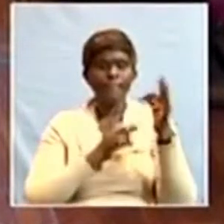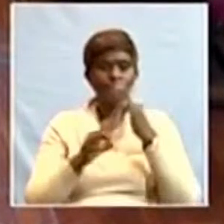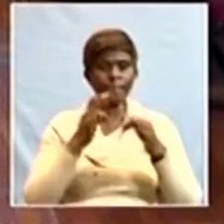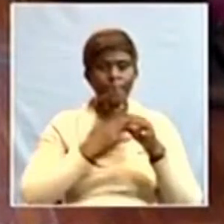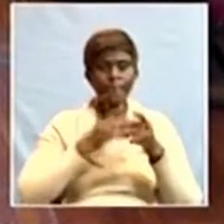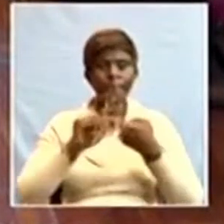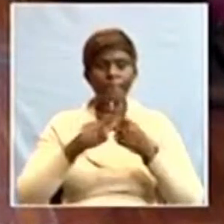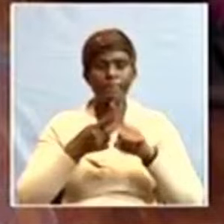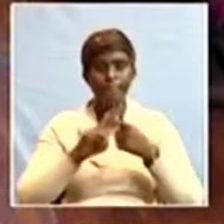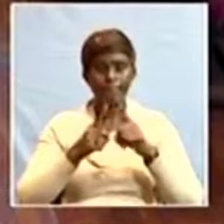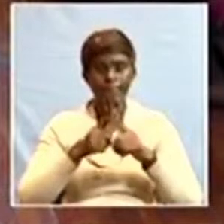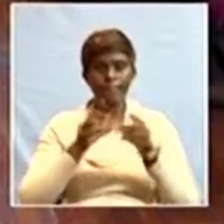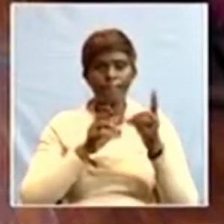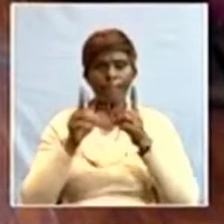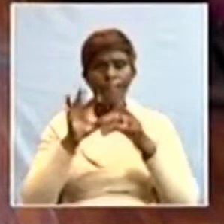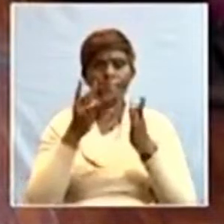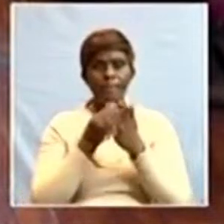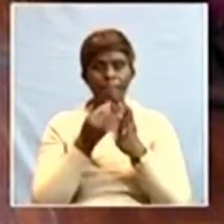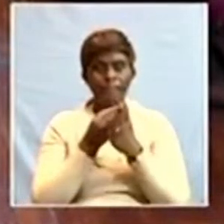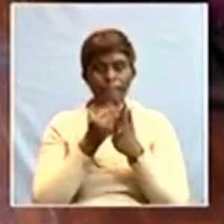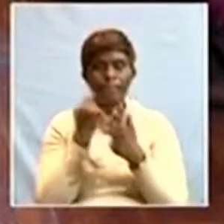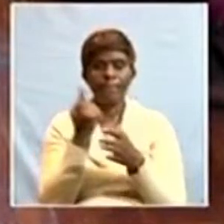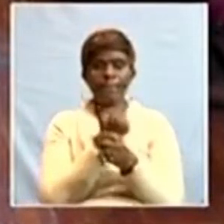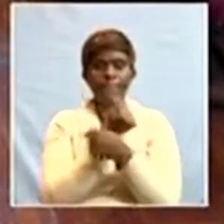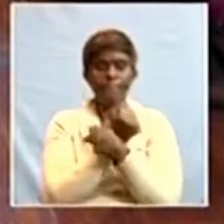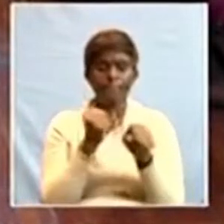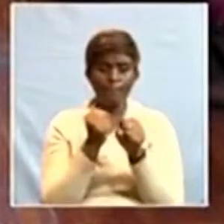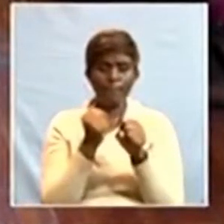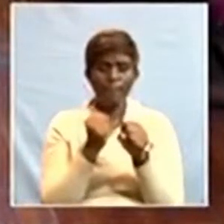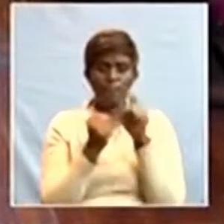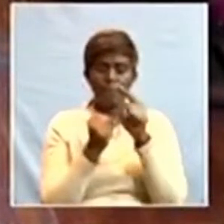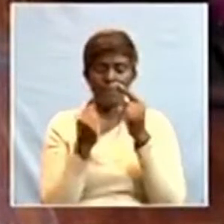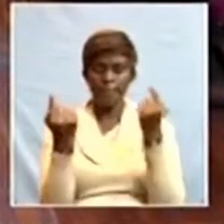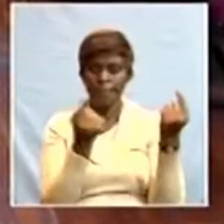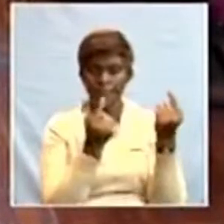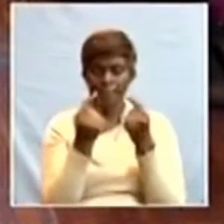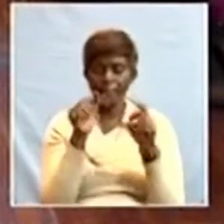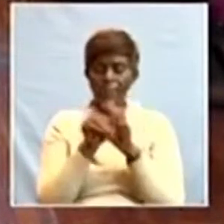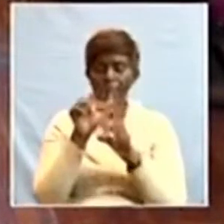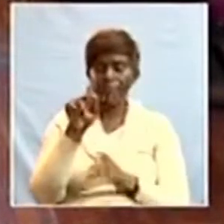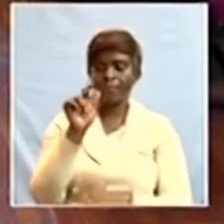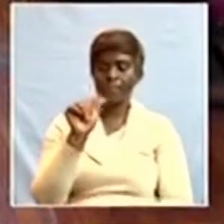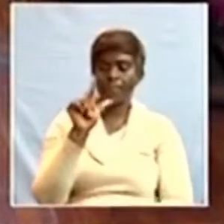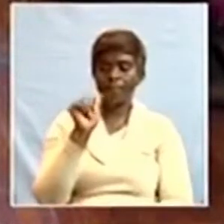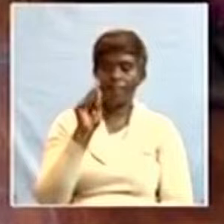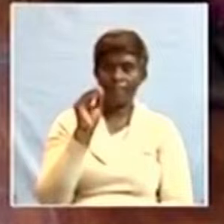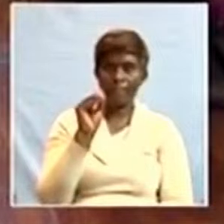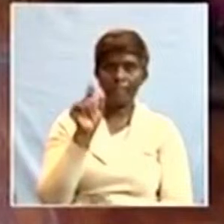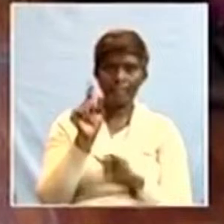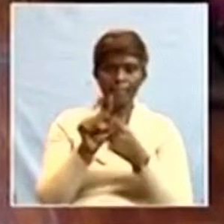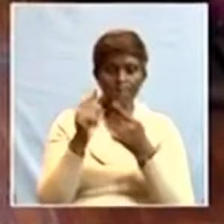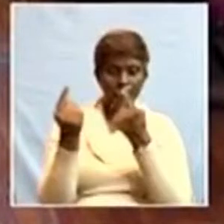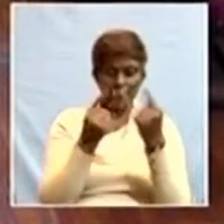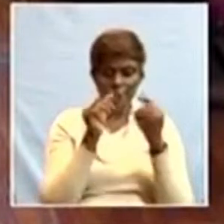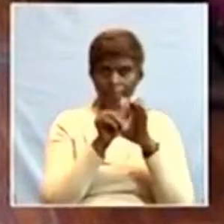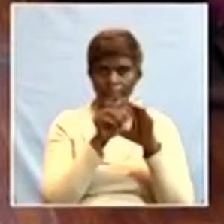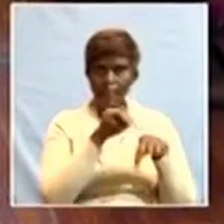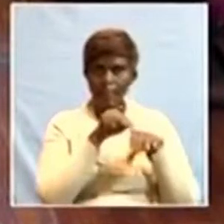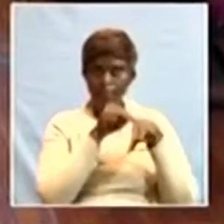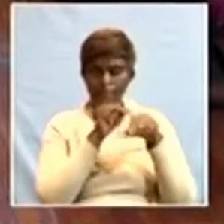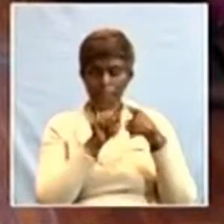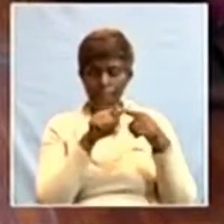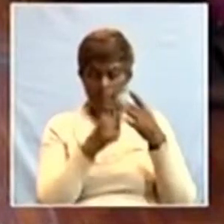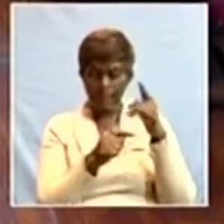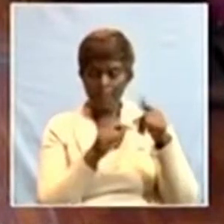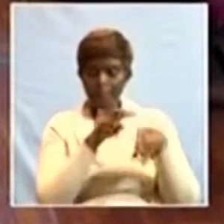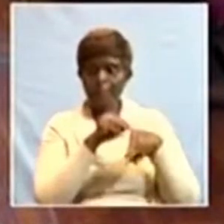the Director of Finance, has given partly addresses the situation in Kalabo and the situation in Mongo.